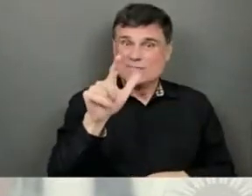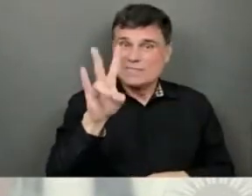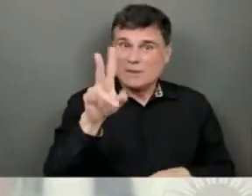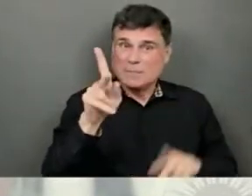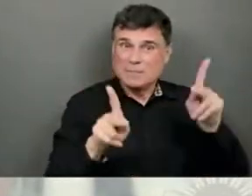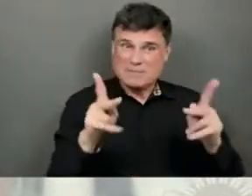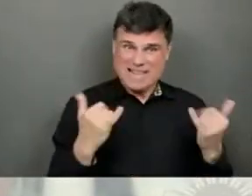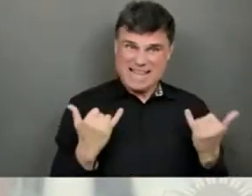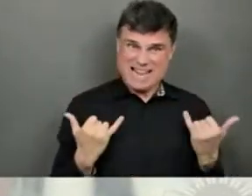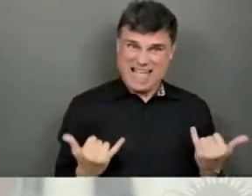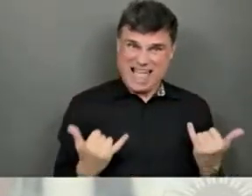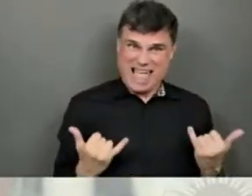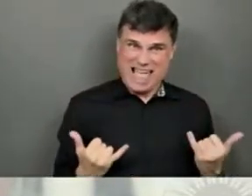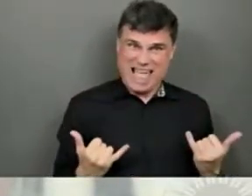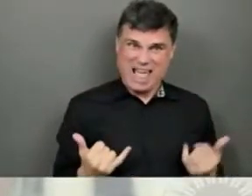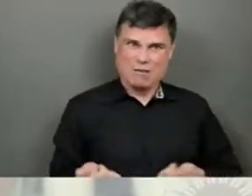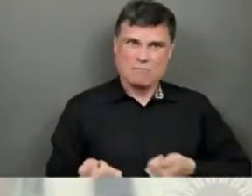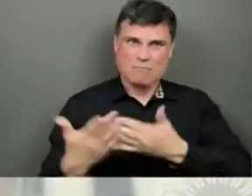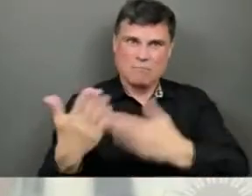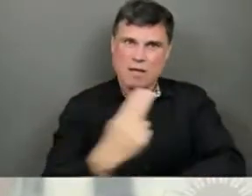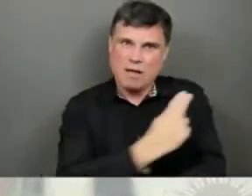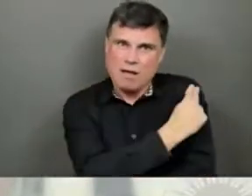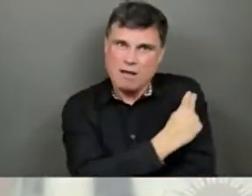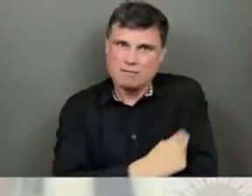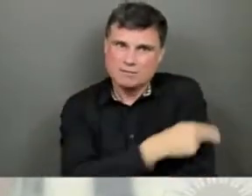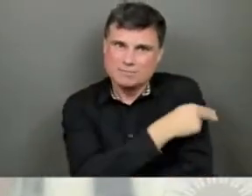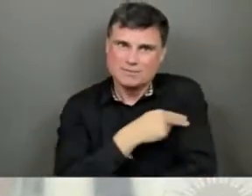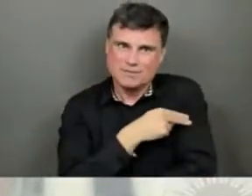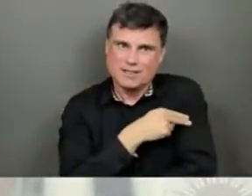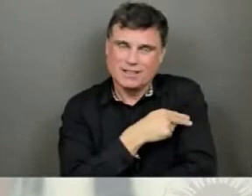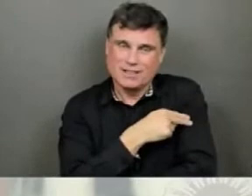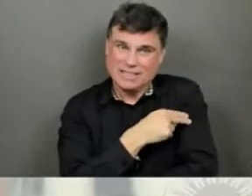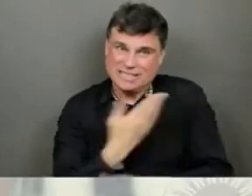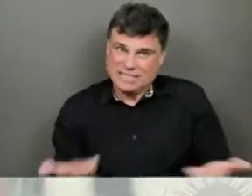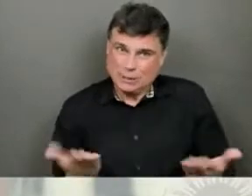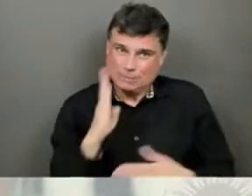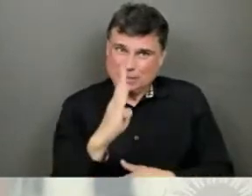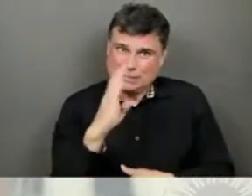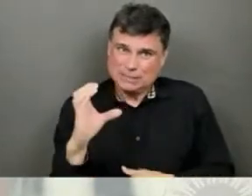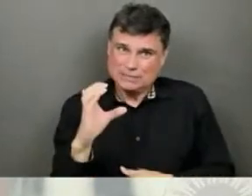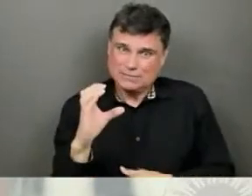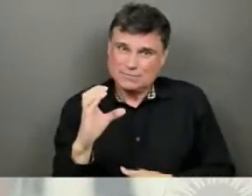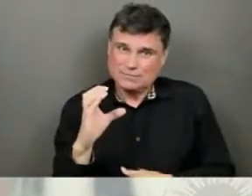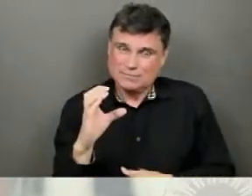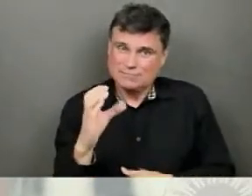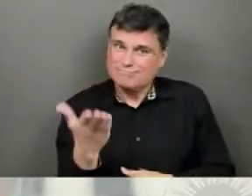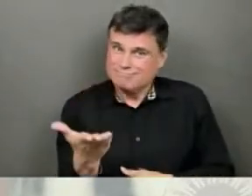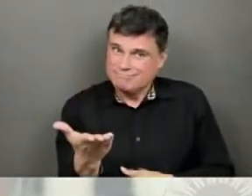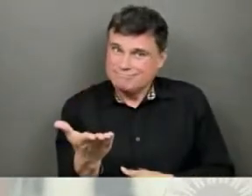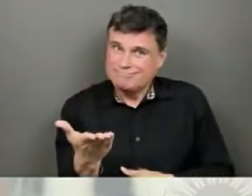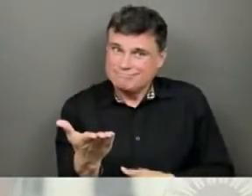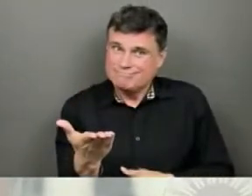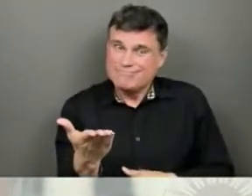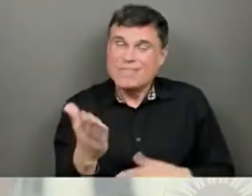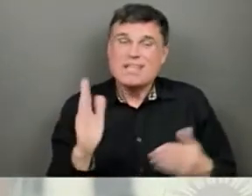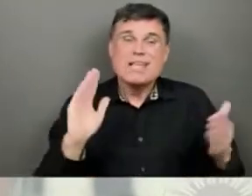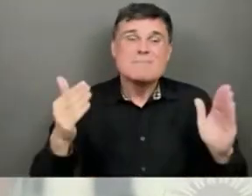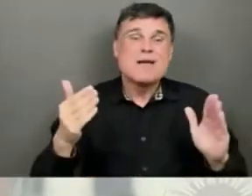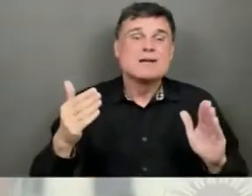in hospital, admitted to hospital in BC, which is less than when I was here at the beginning of January, which